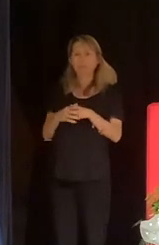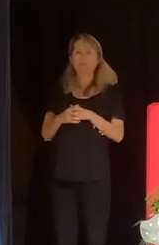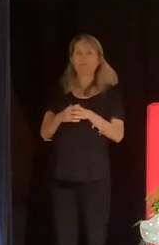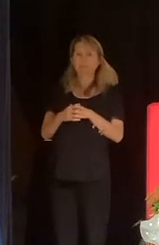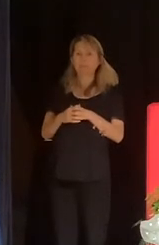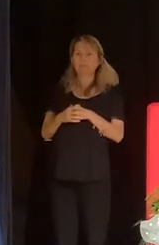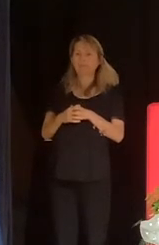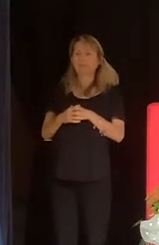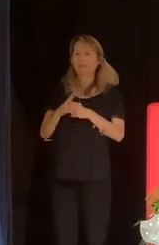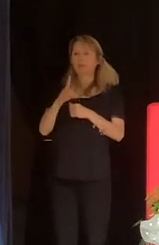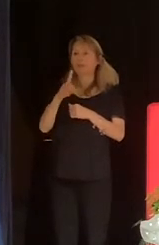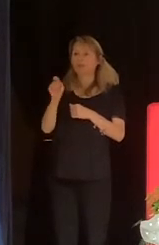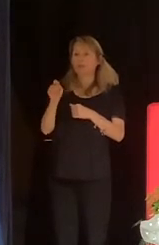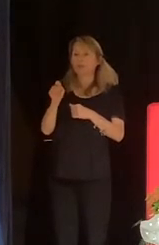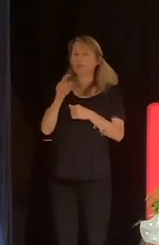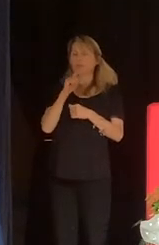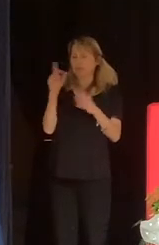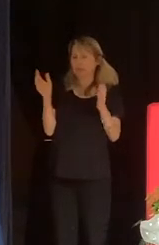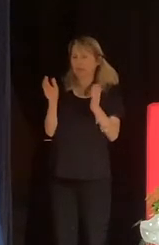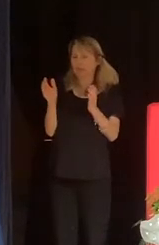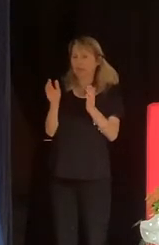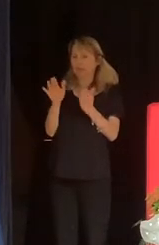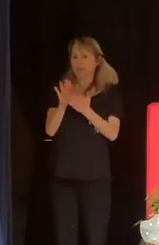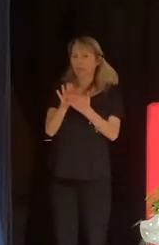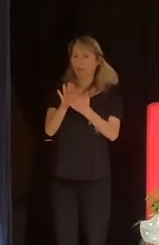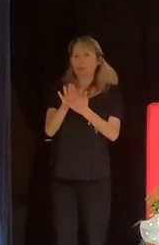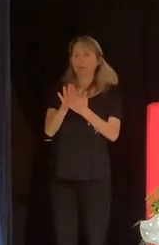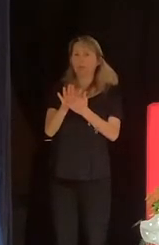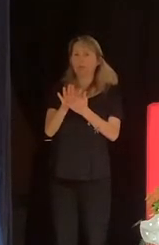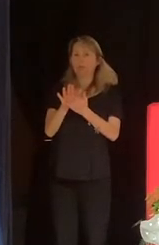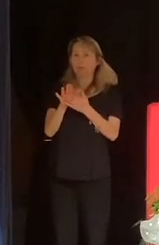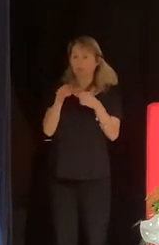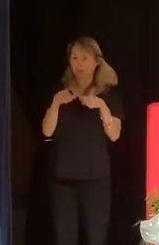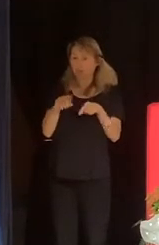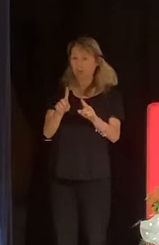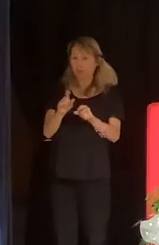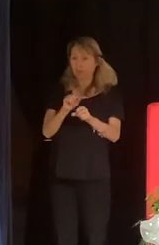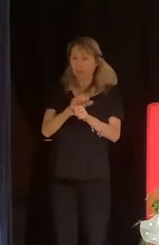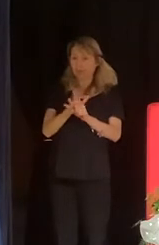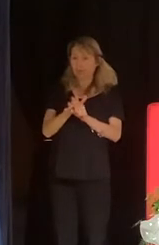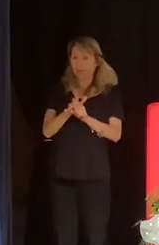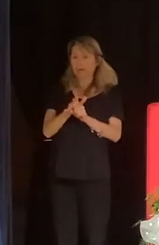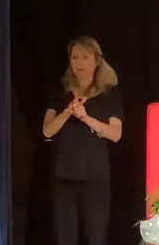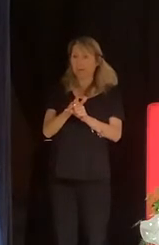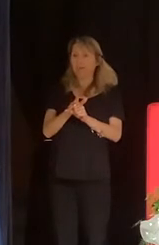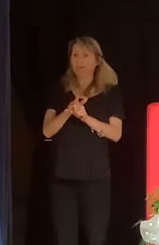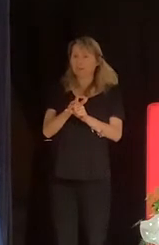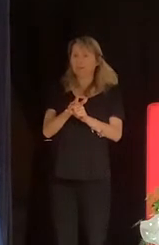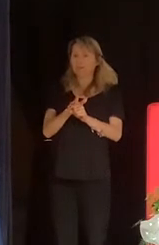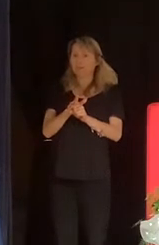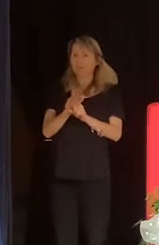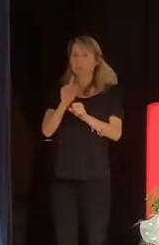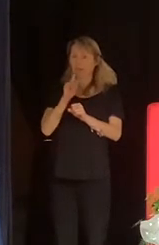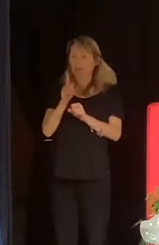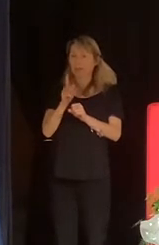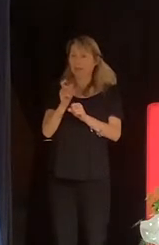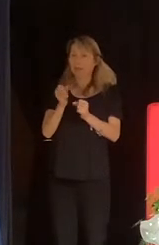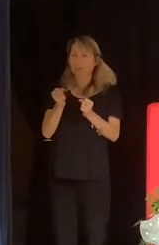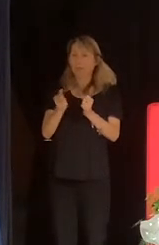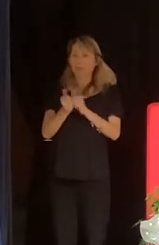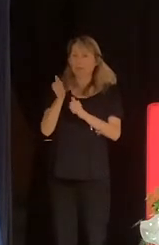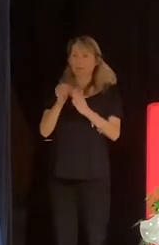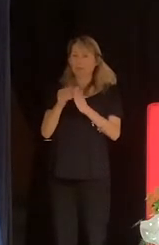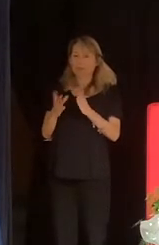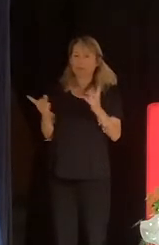Drury is one of the smallest congregated schools, but during the pandemic, we consistently had the greatest number of students